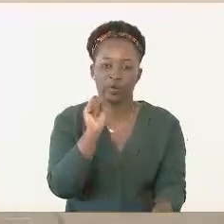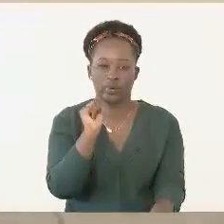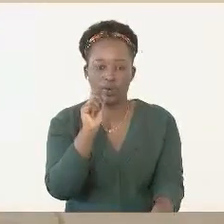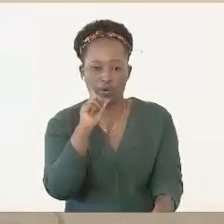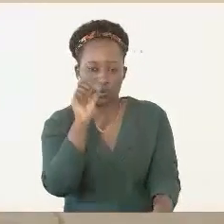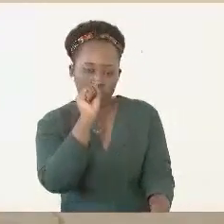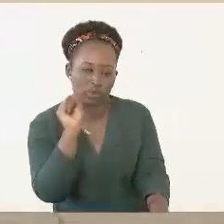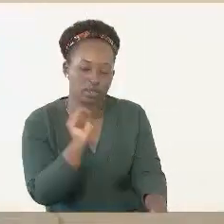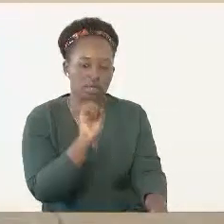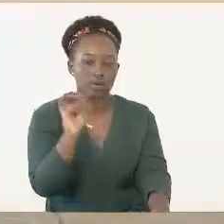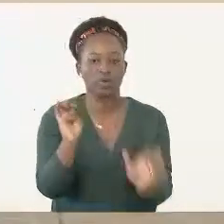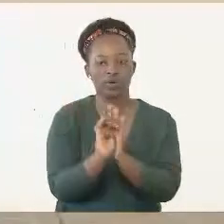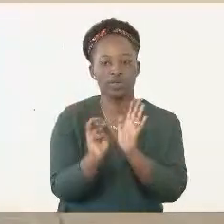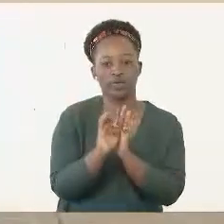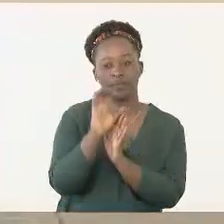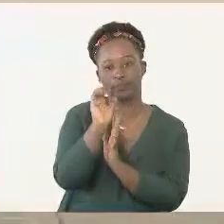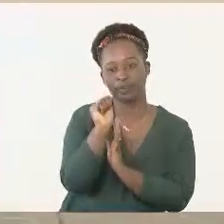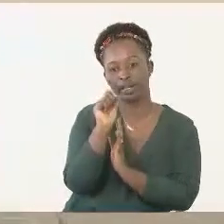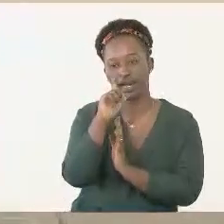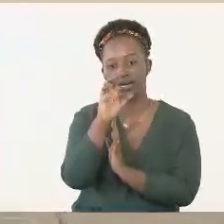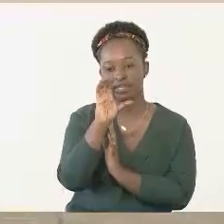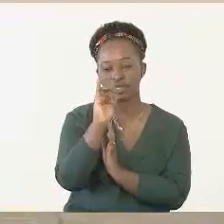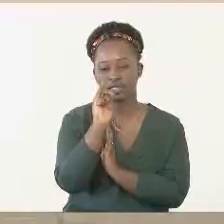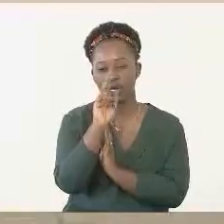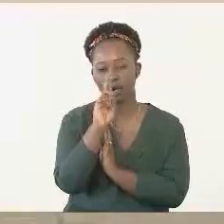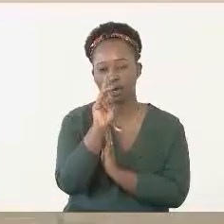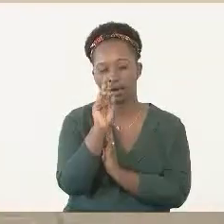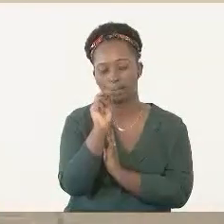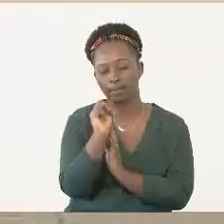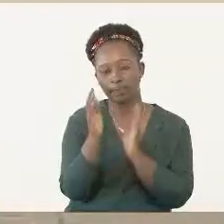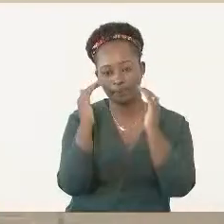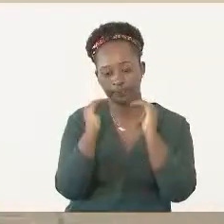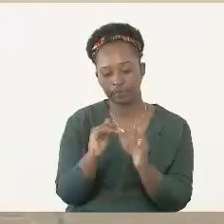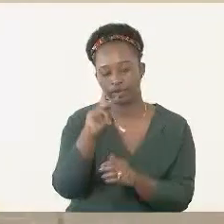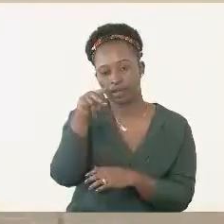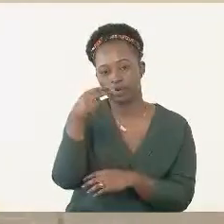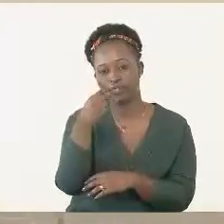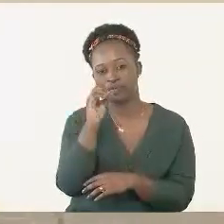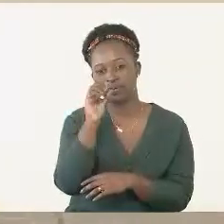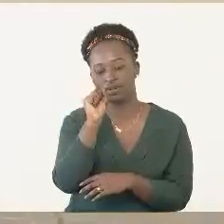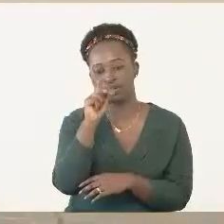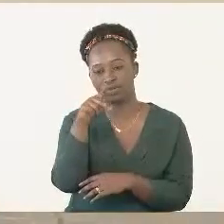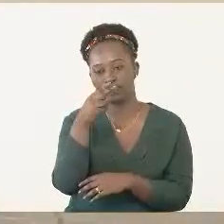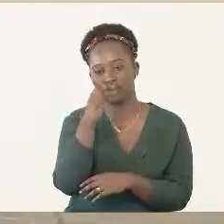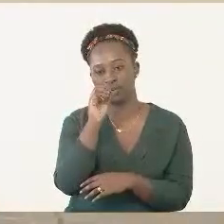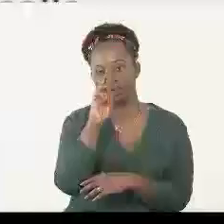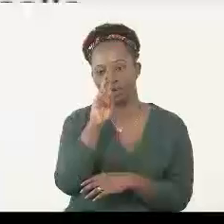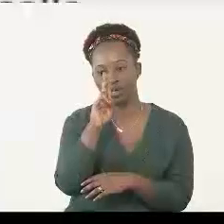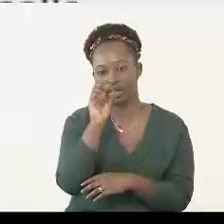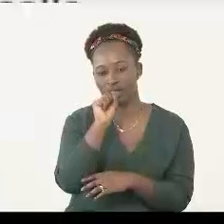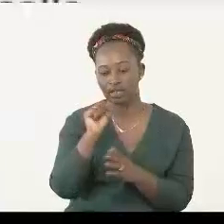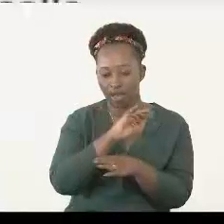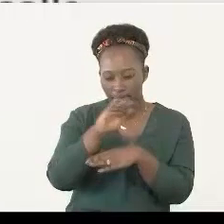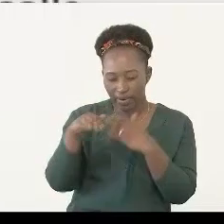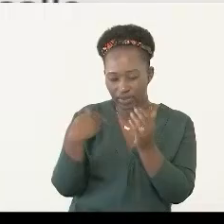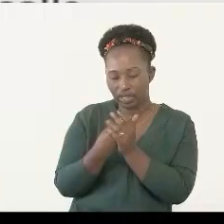calcium, phosphorus. Those minerals are needed by our body.